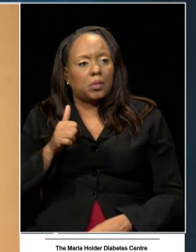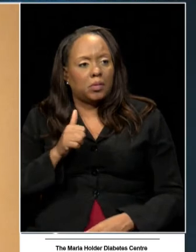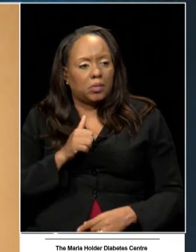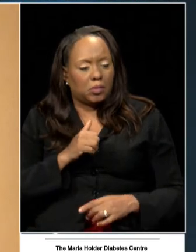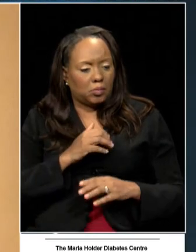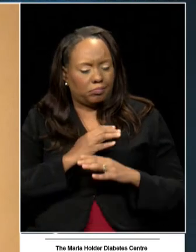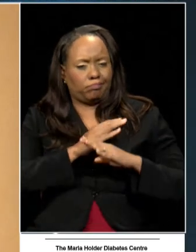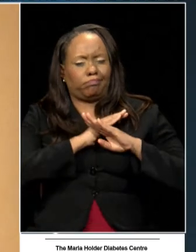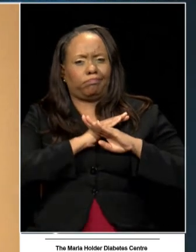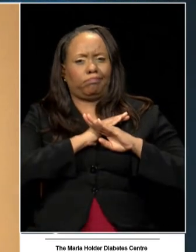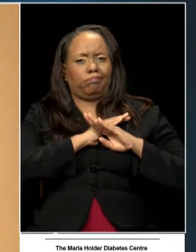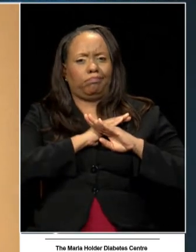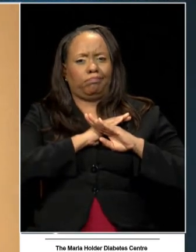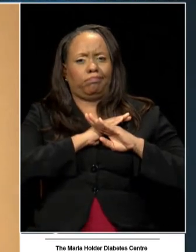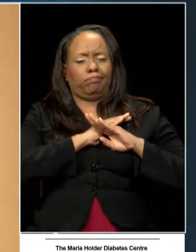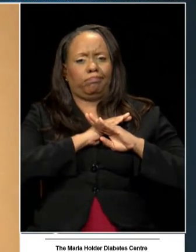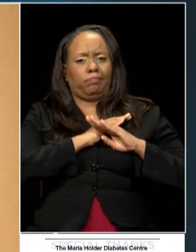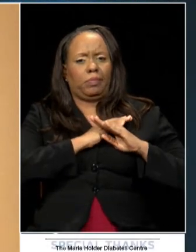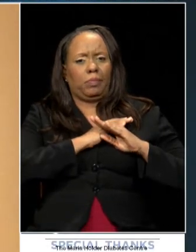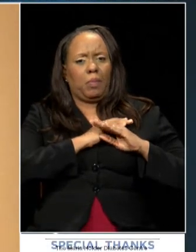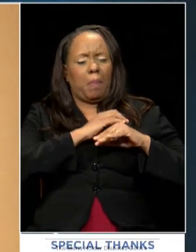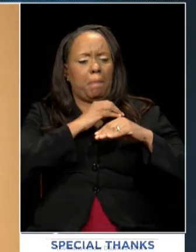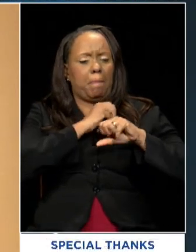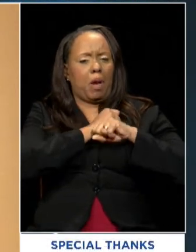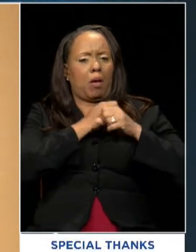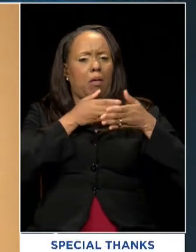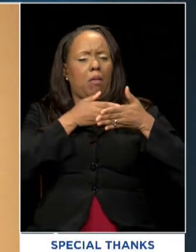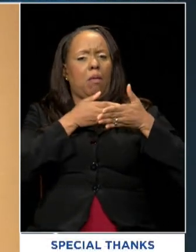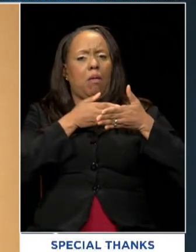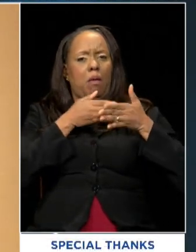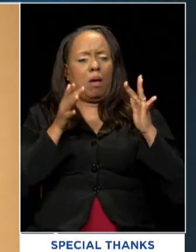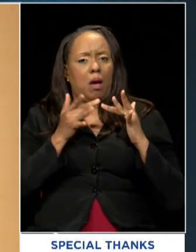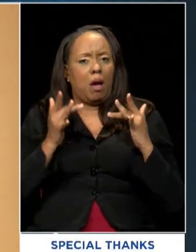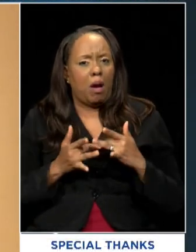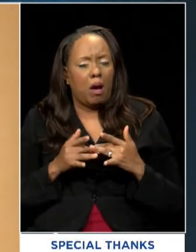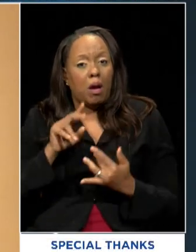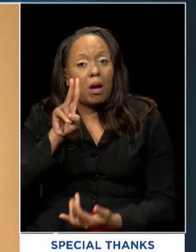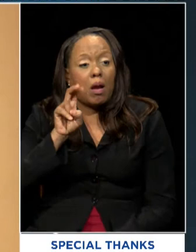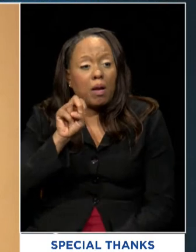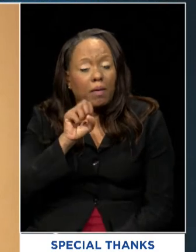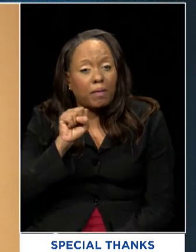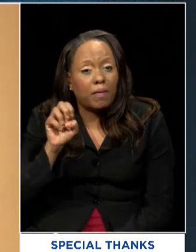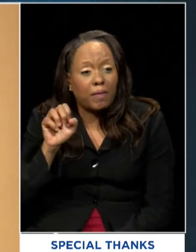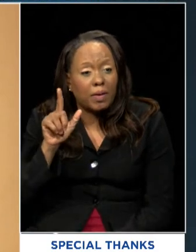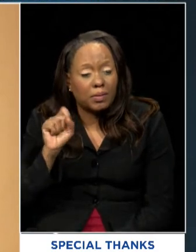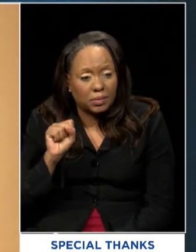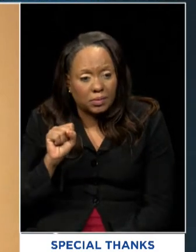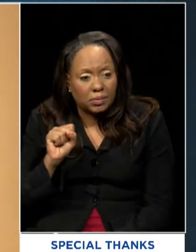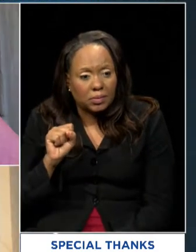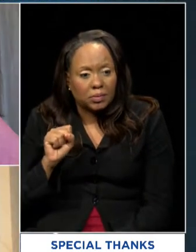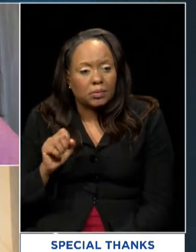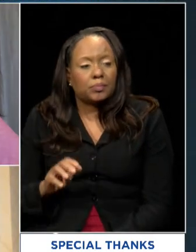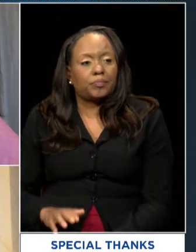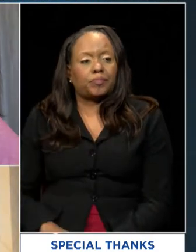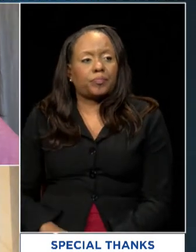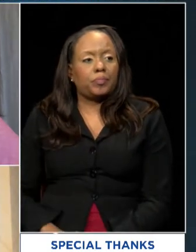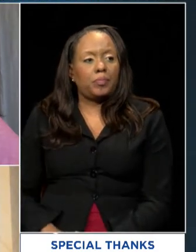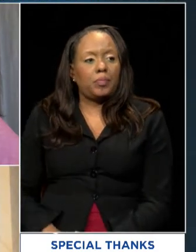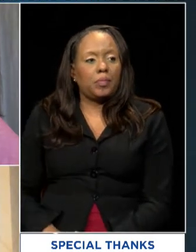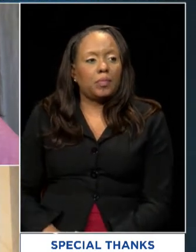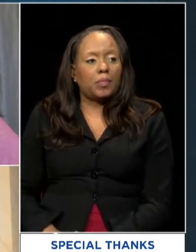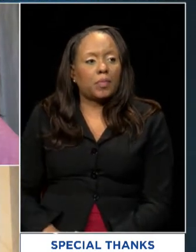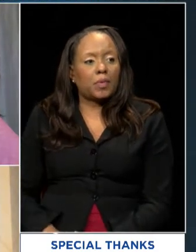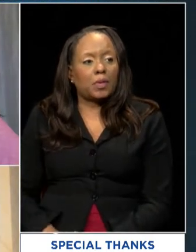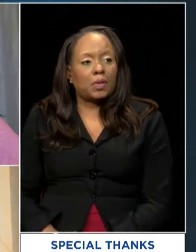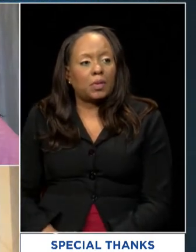blood vessels that supply the muscle of the heart, which again, we know hypertension can lead to as well. Okay. We